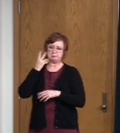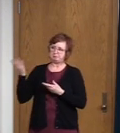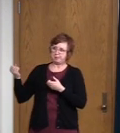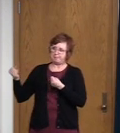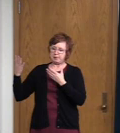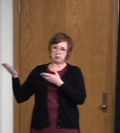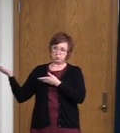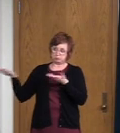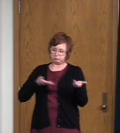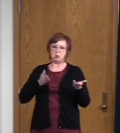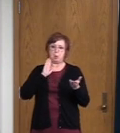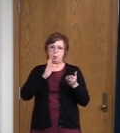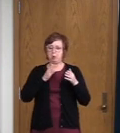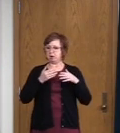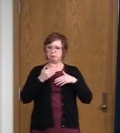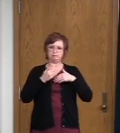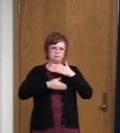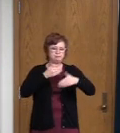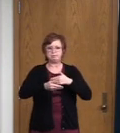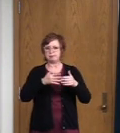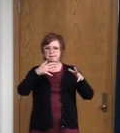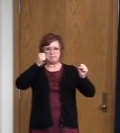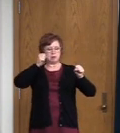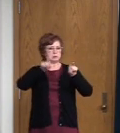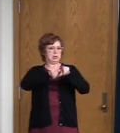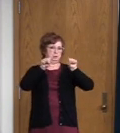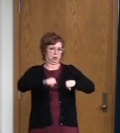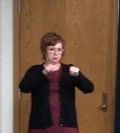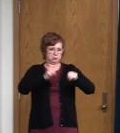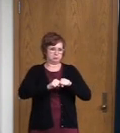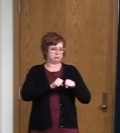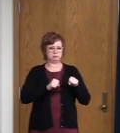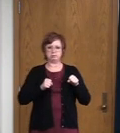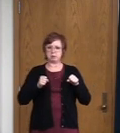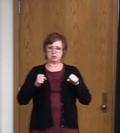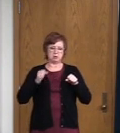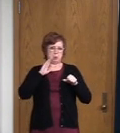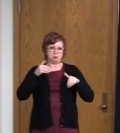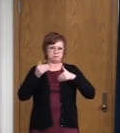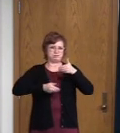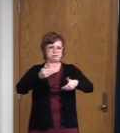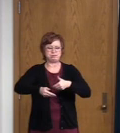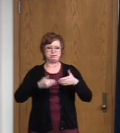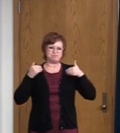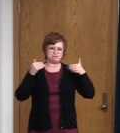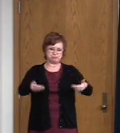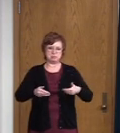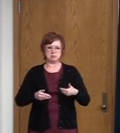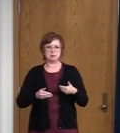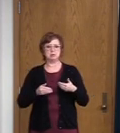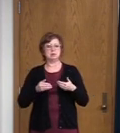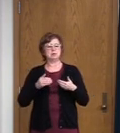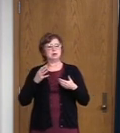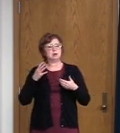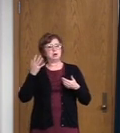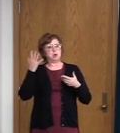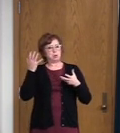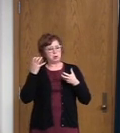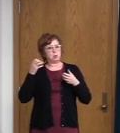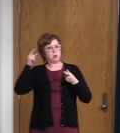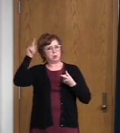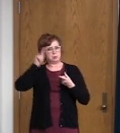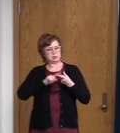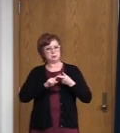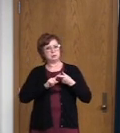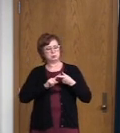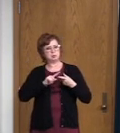as possible, and to do so in a way that reduces severe outcomes as much as possible.